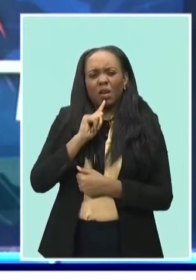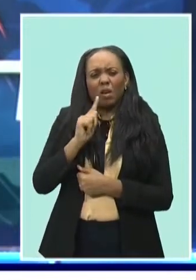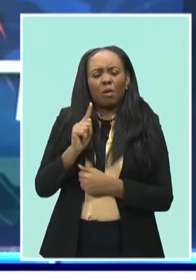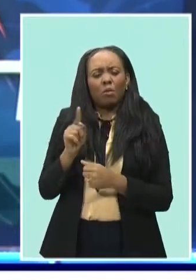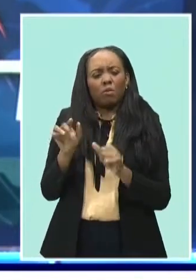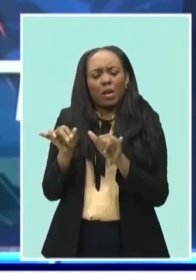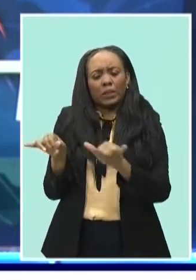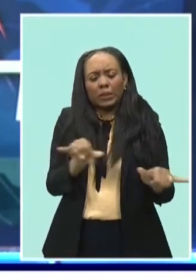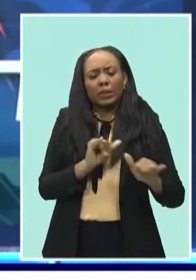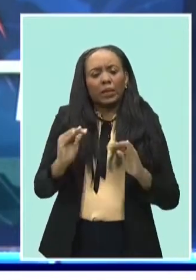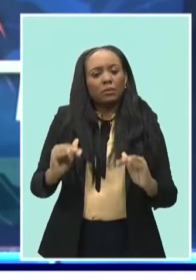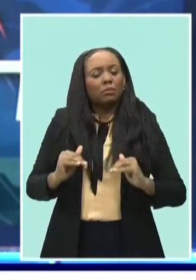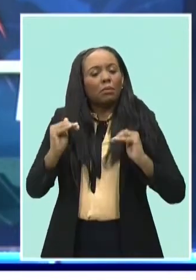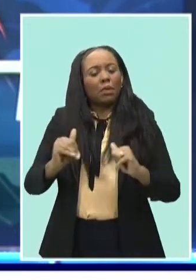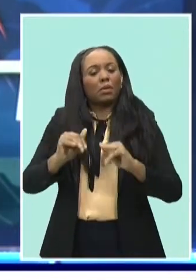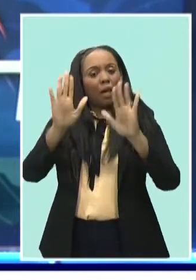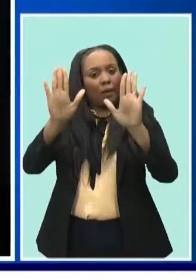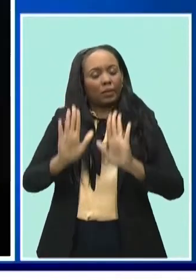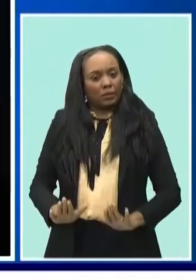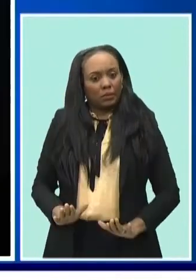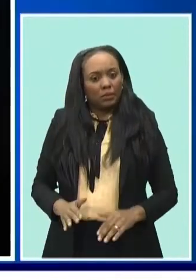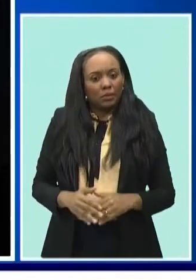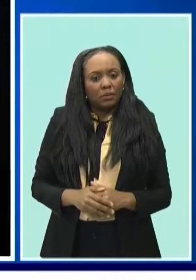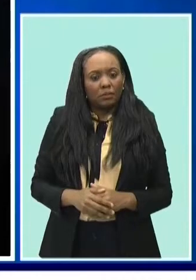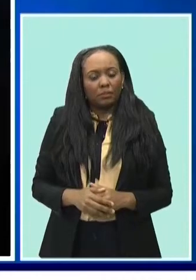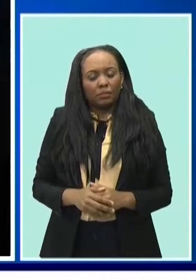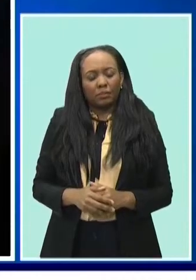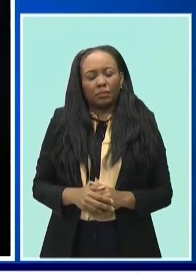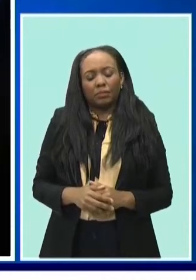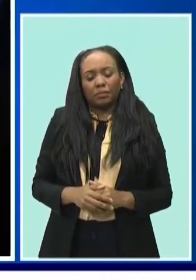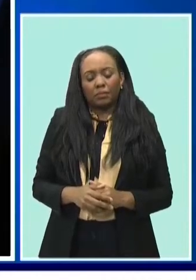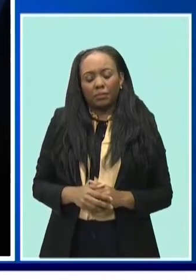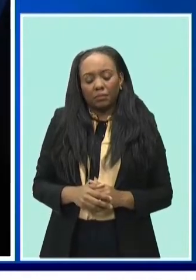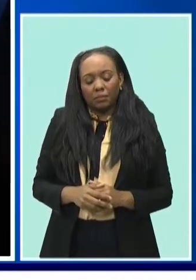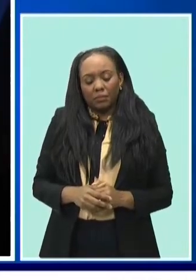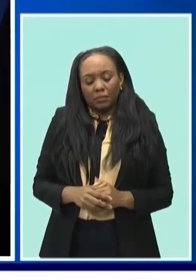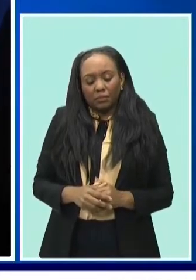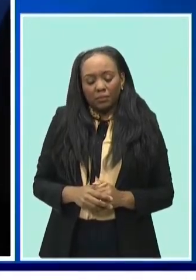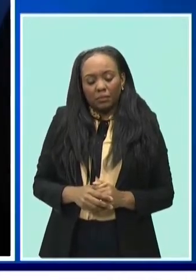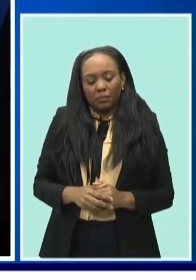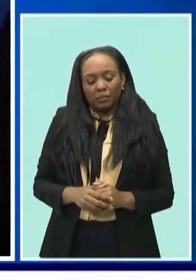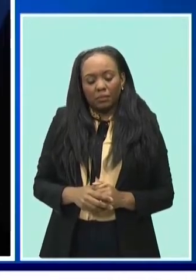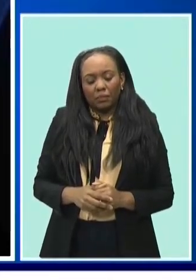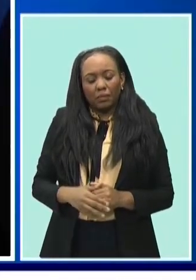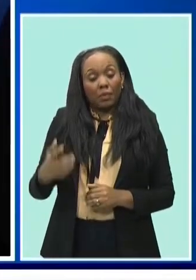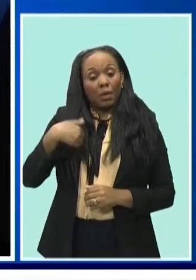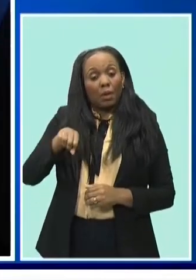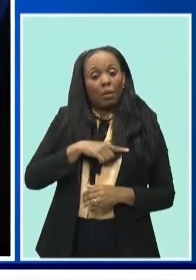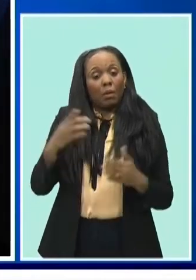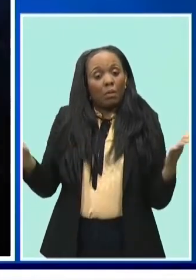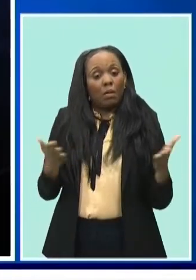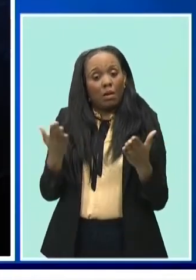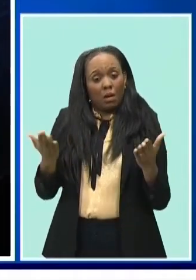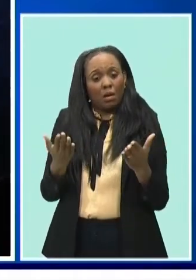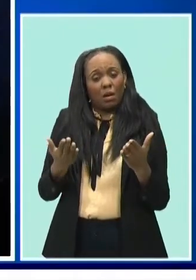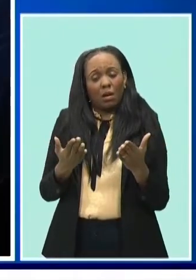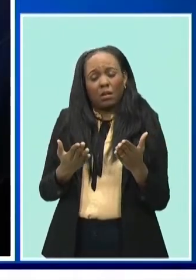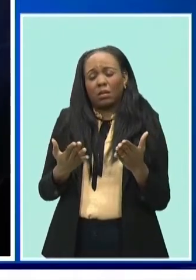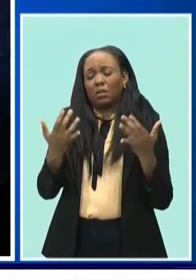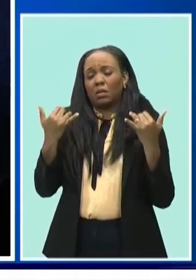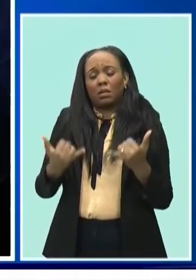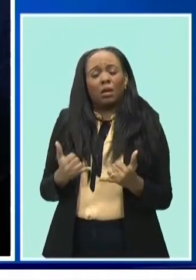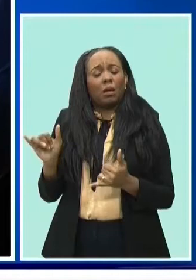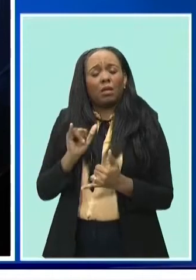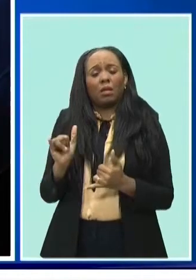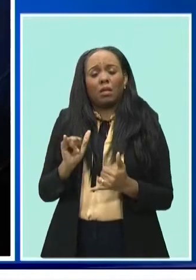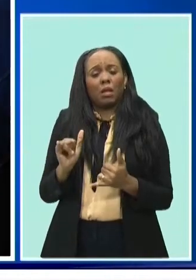was transformative. Harold's death has left a gaping hole in the media fraternity. He was a colossus in the